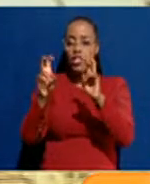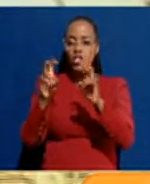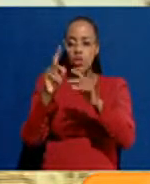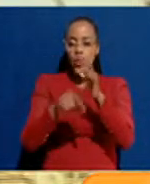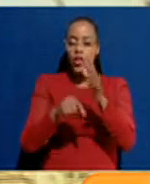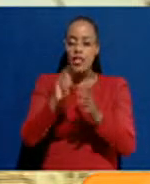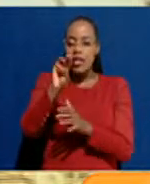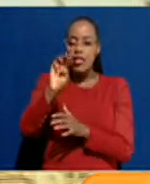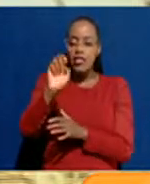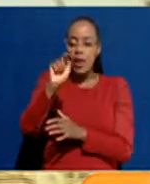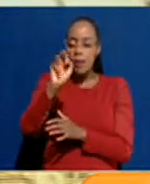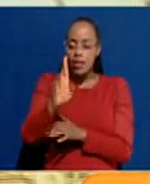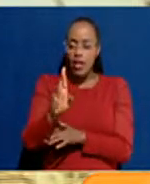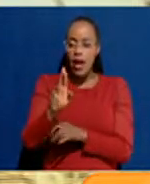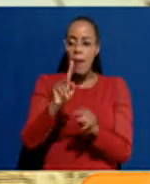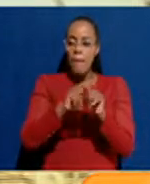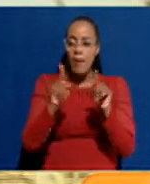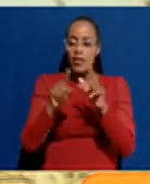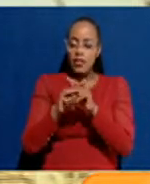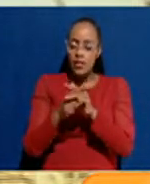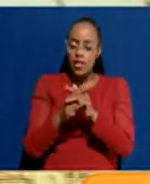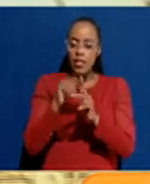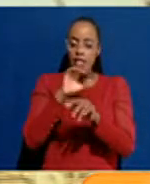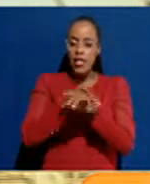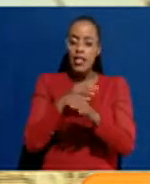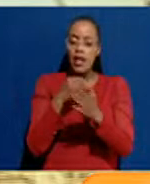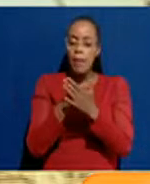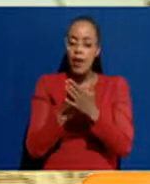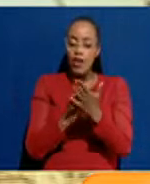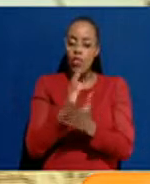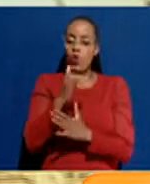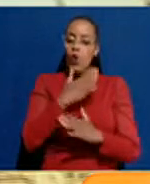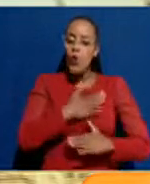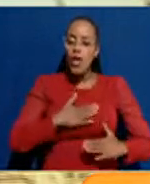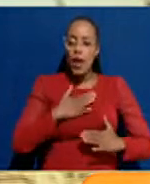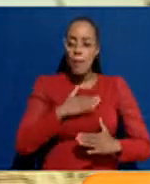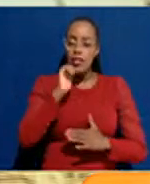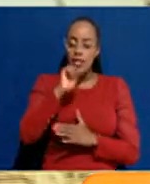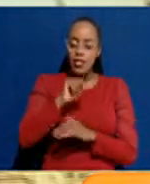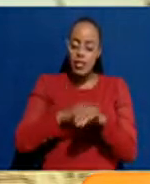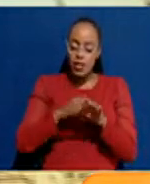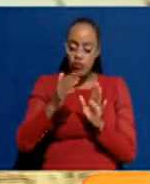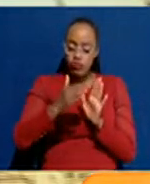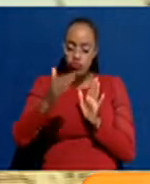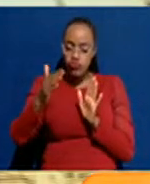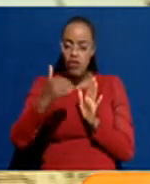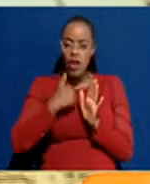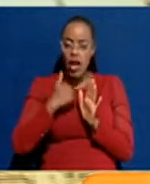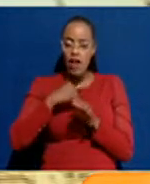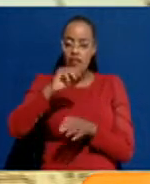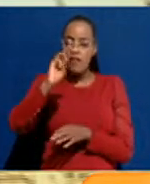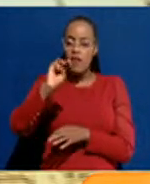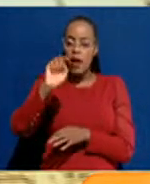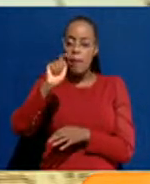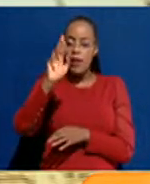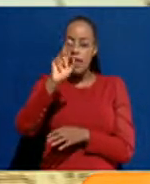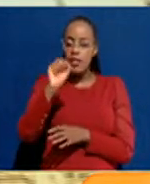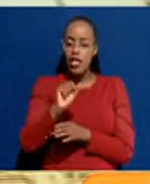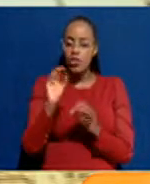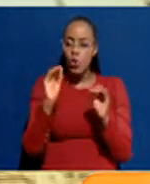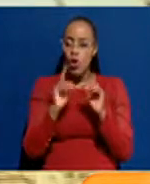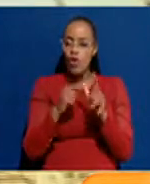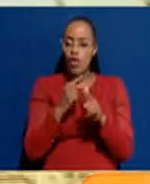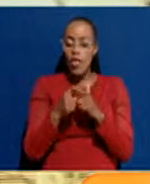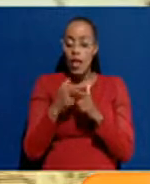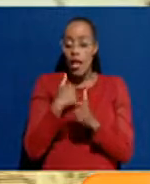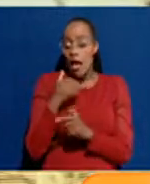meter and start getting revenue out of it. So we do appreciate the fact that during this period when there are no meters, there are a number that fall